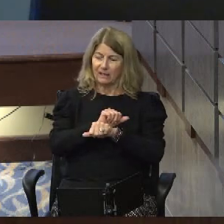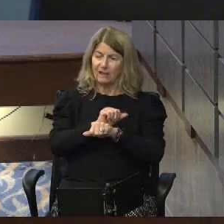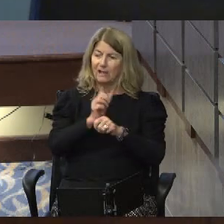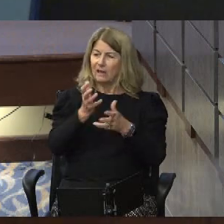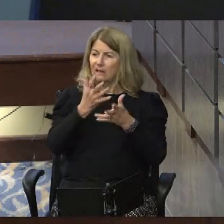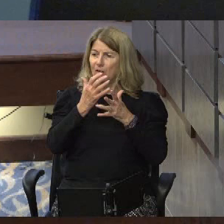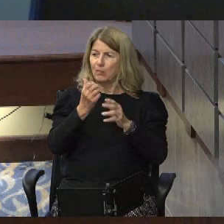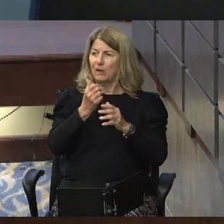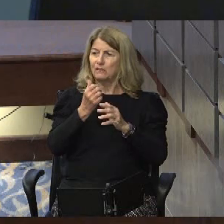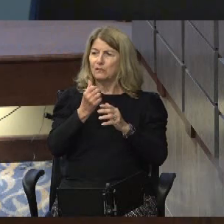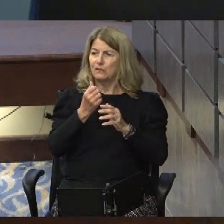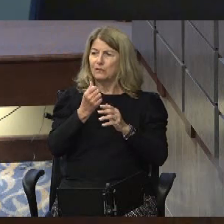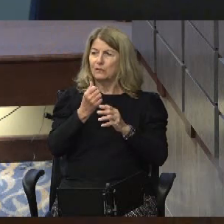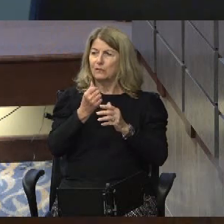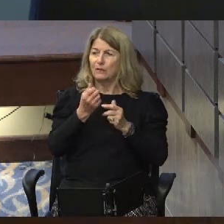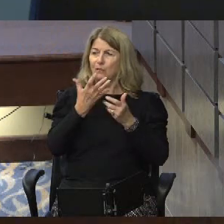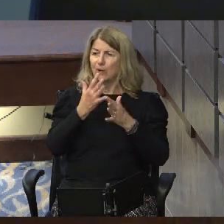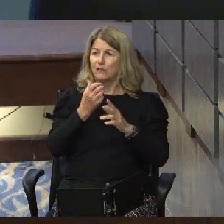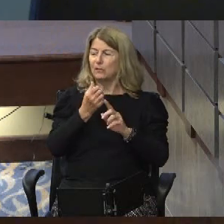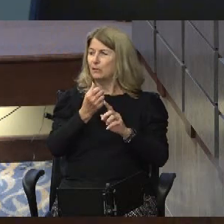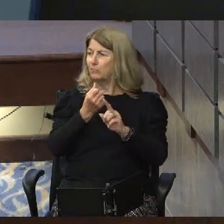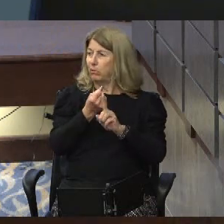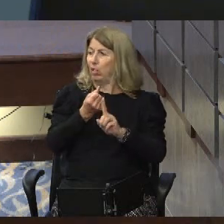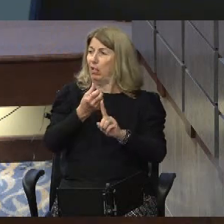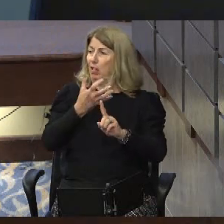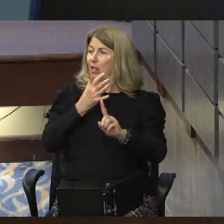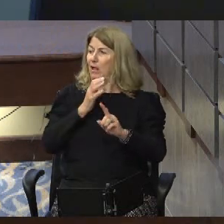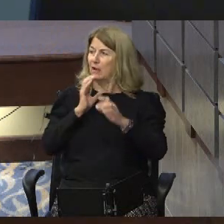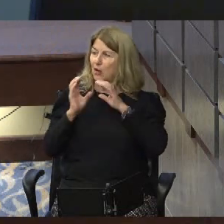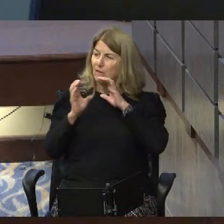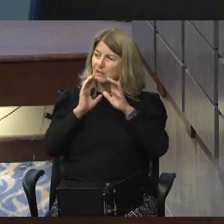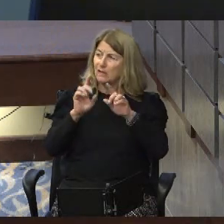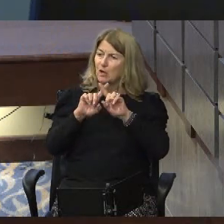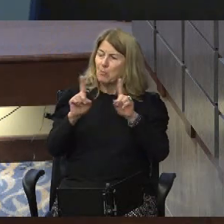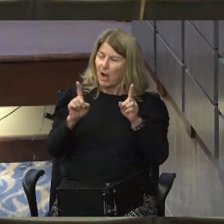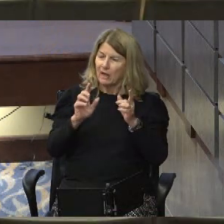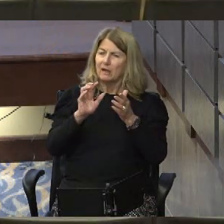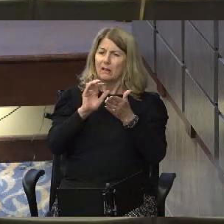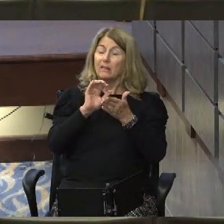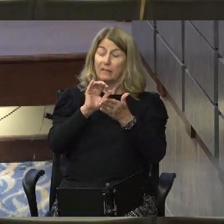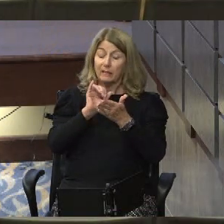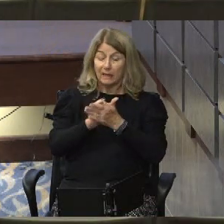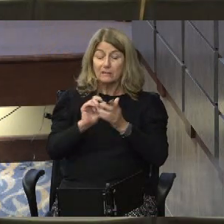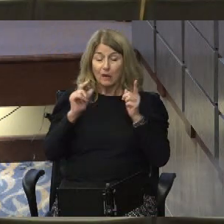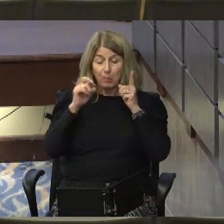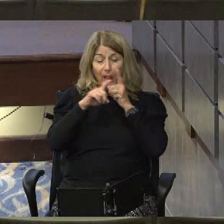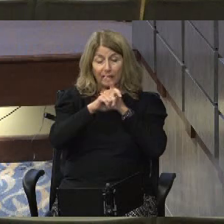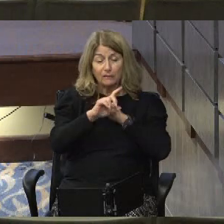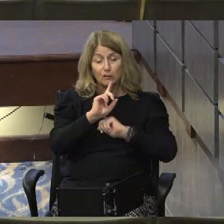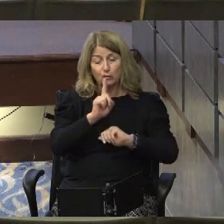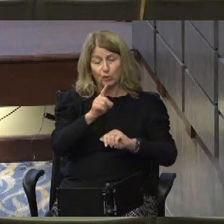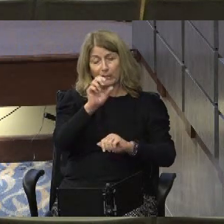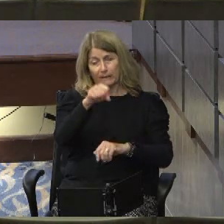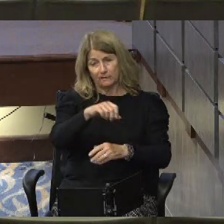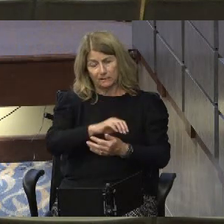I'll follow up with you. I'd love to visit with you about that. Okay. It's complex, for sure.